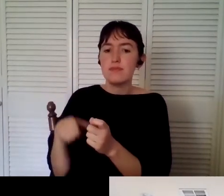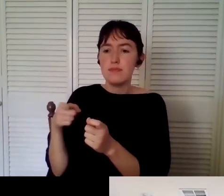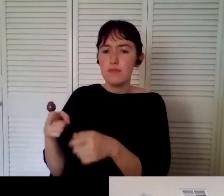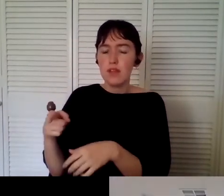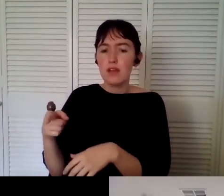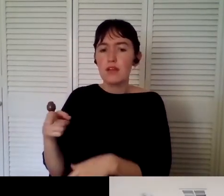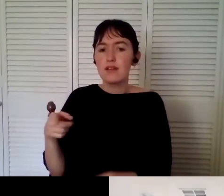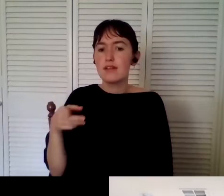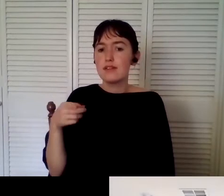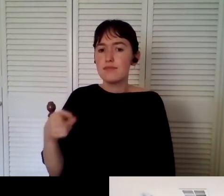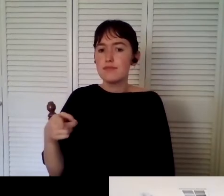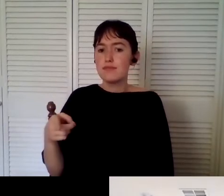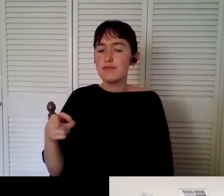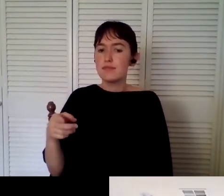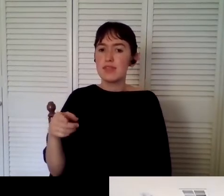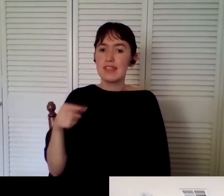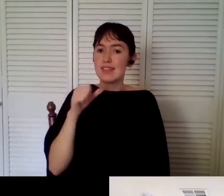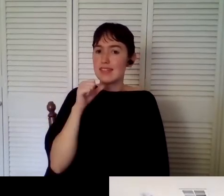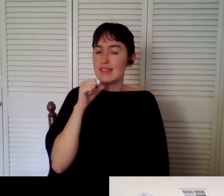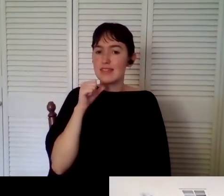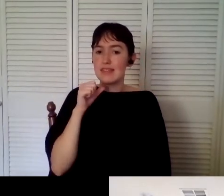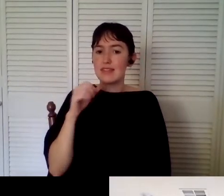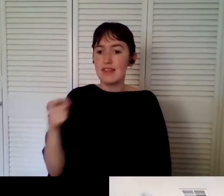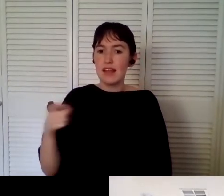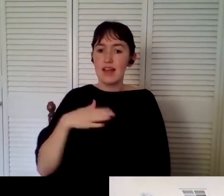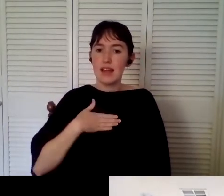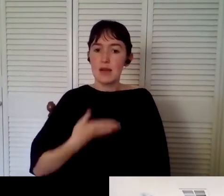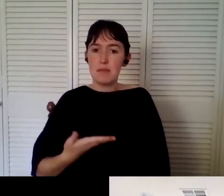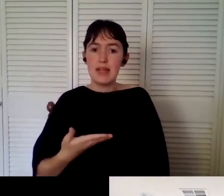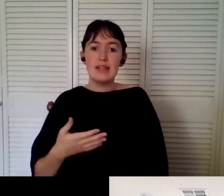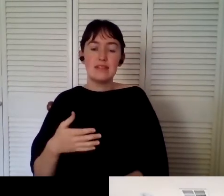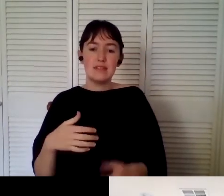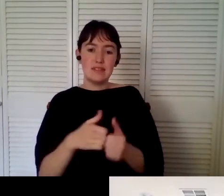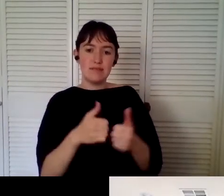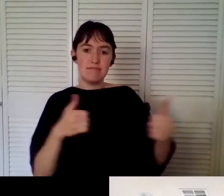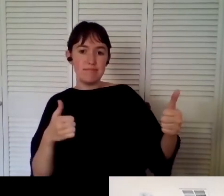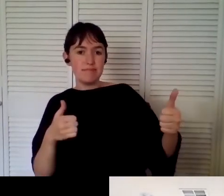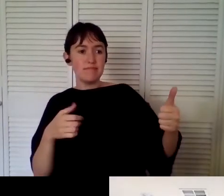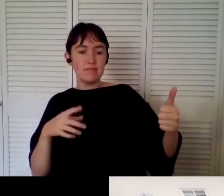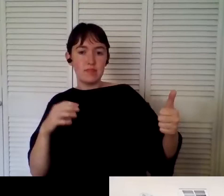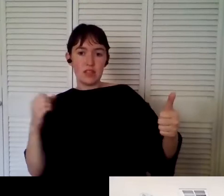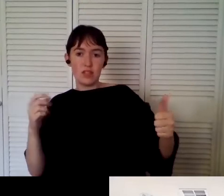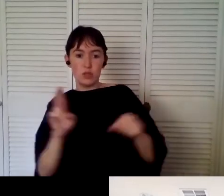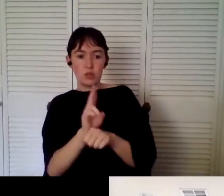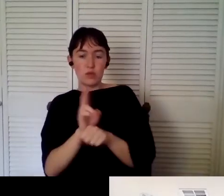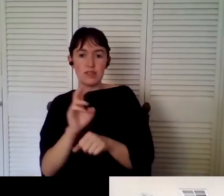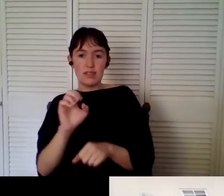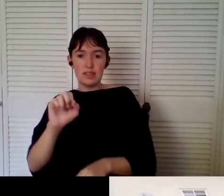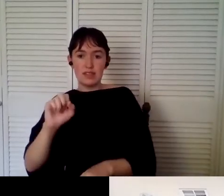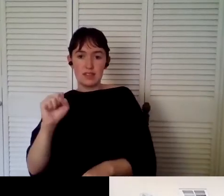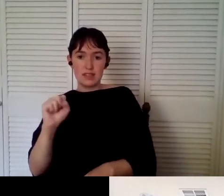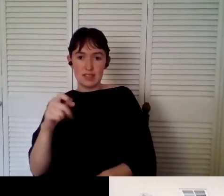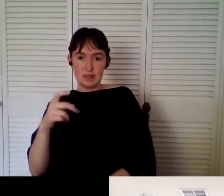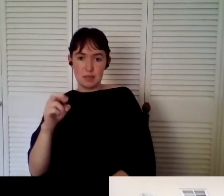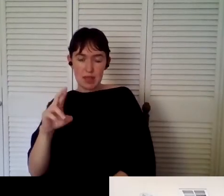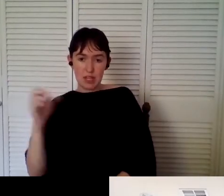admit that their maximum effective range for throwing a spear is about 7 to 10 meters. And if you watch Spartan races, which are those